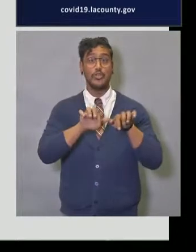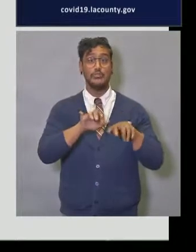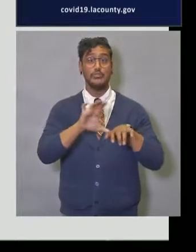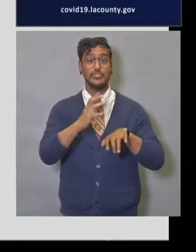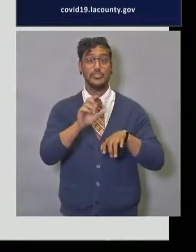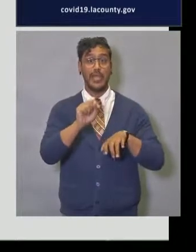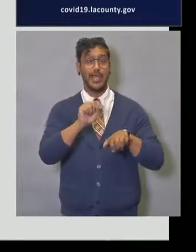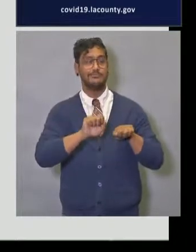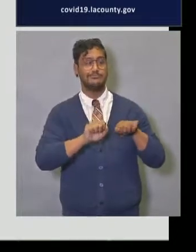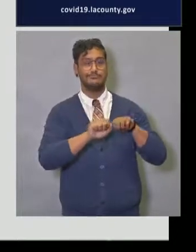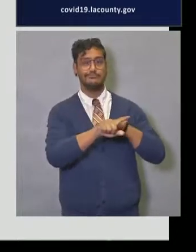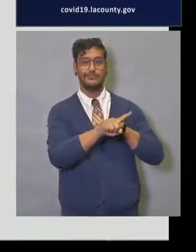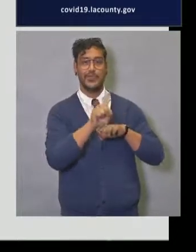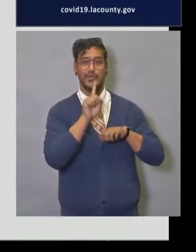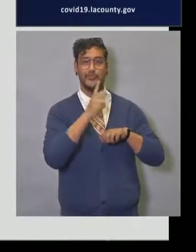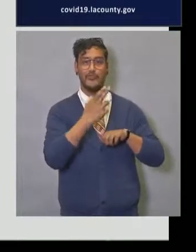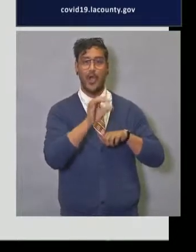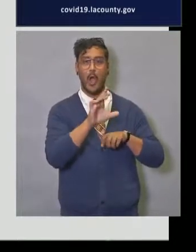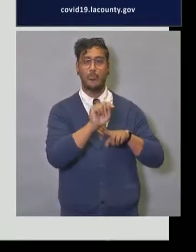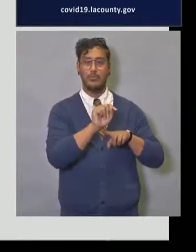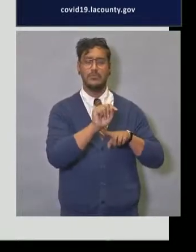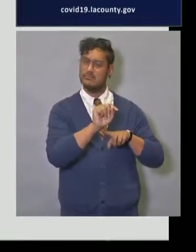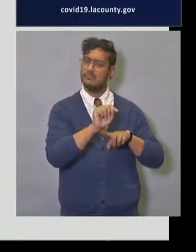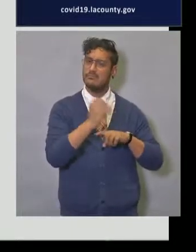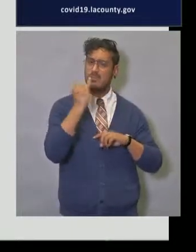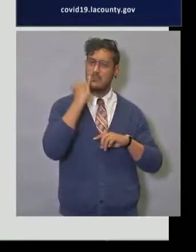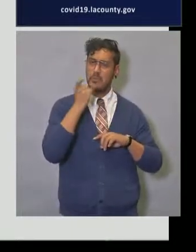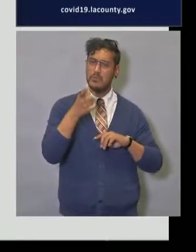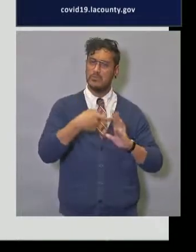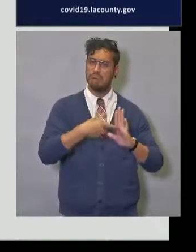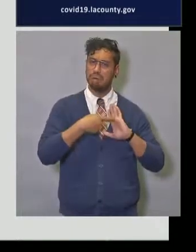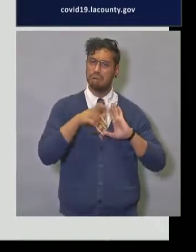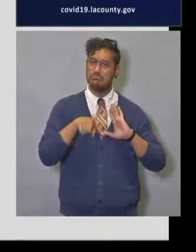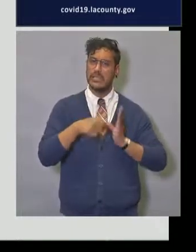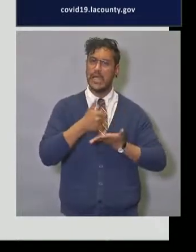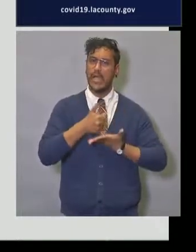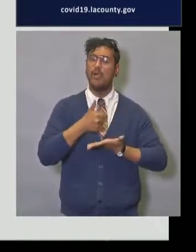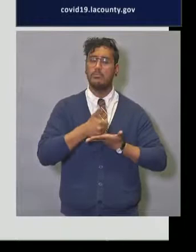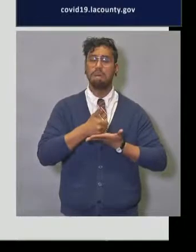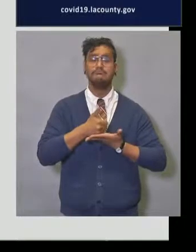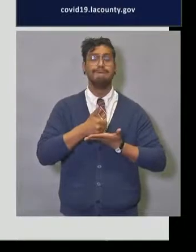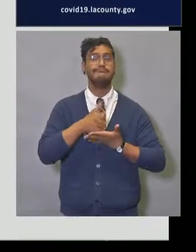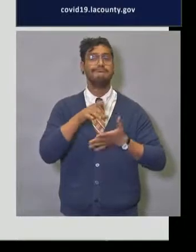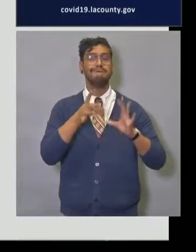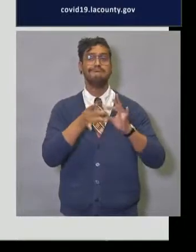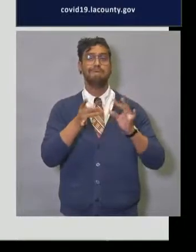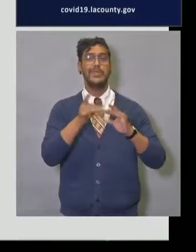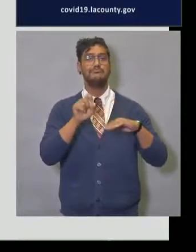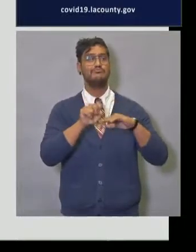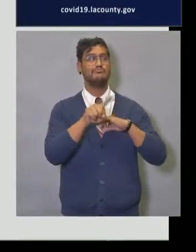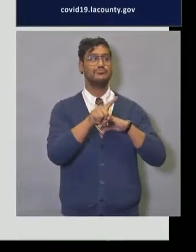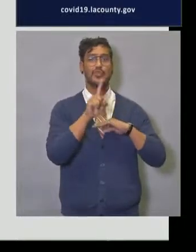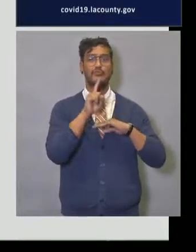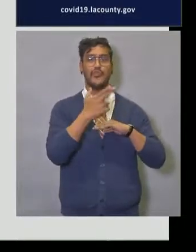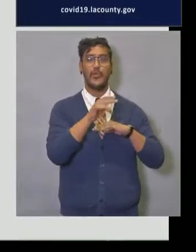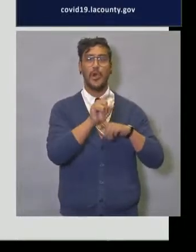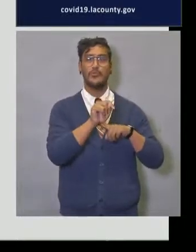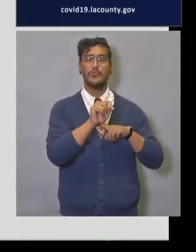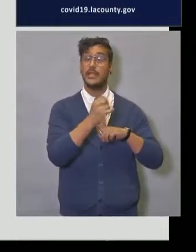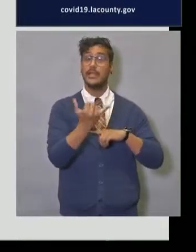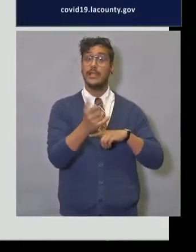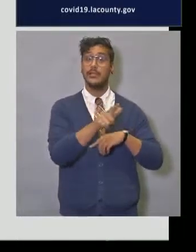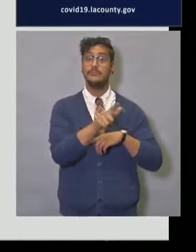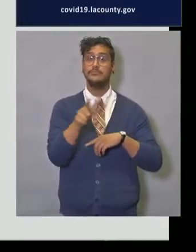queue. If you should require assistance during the call, please message the event host directly. I would now like to